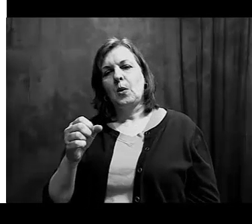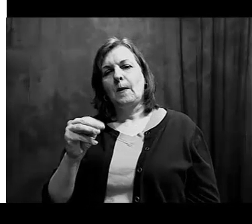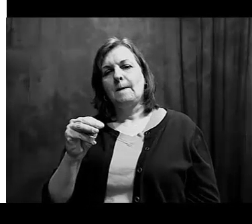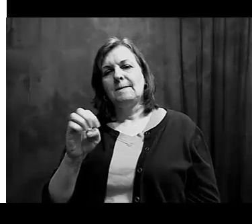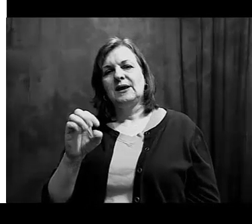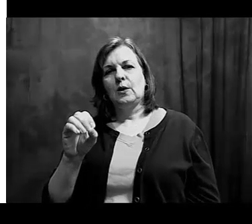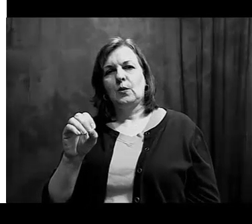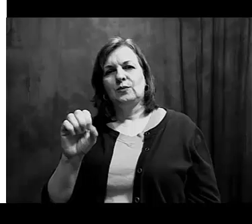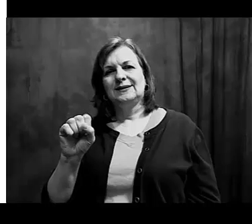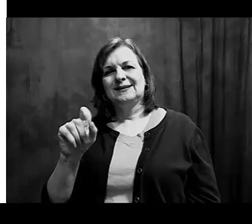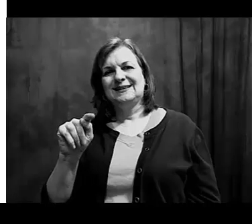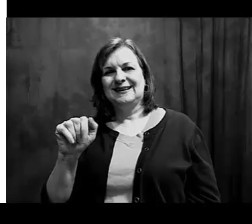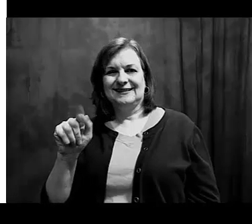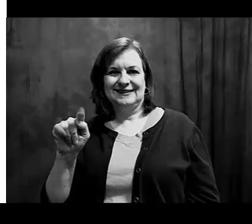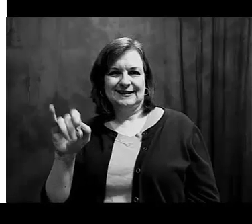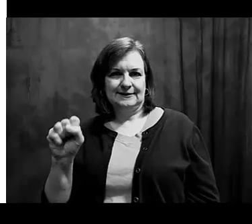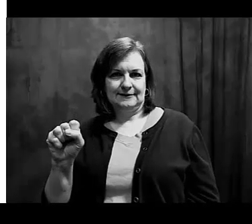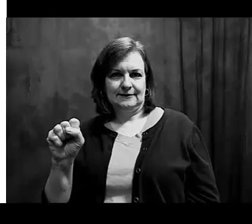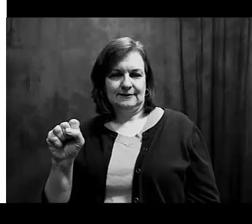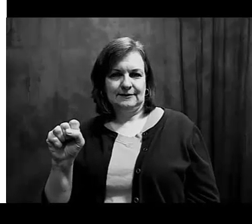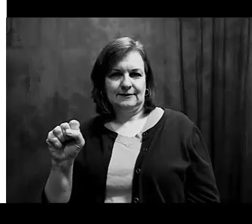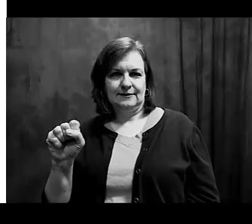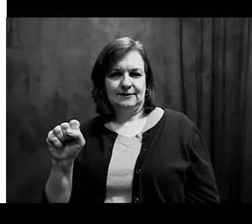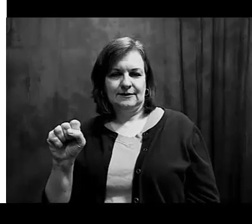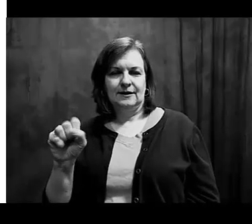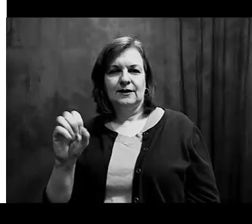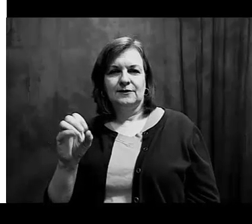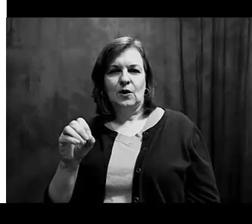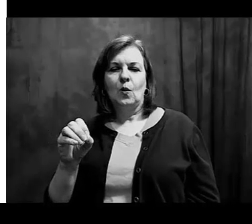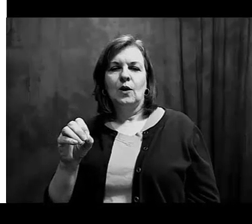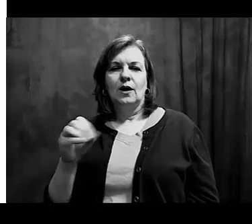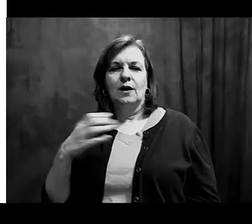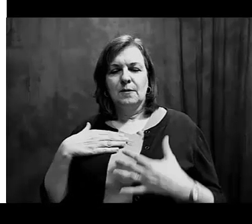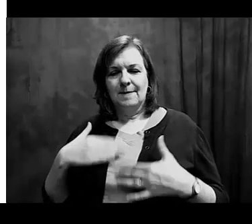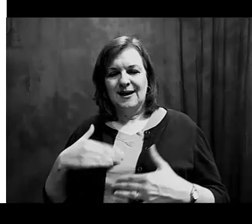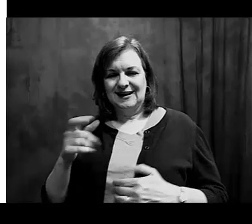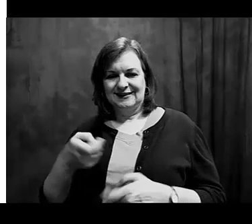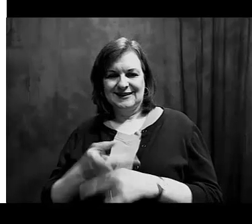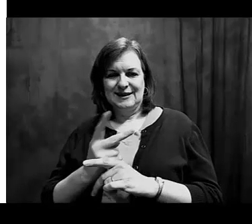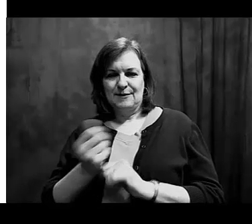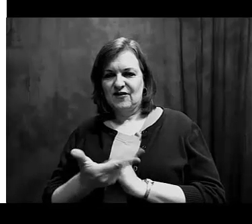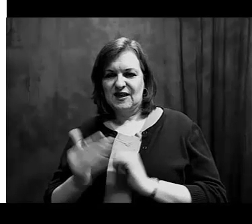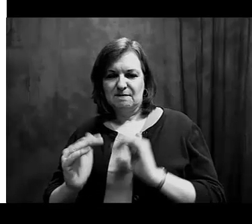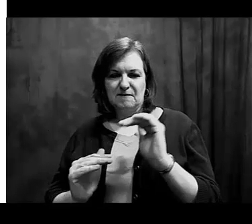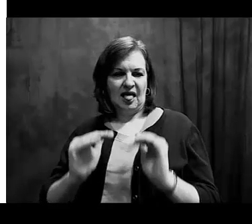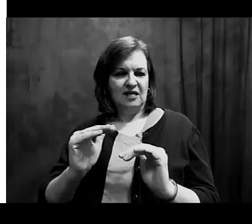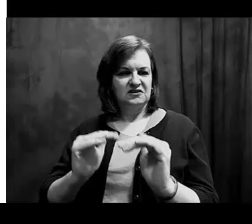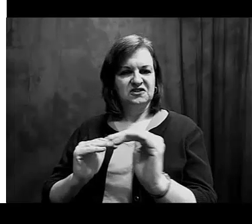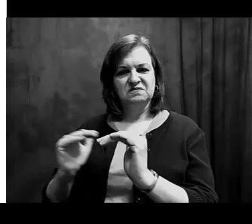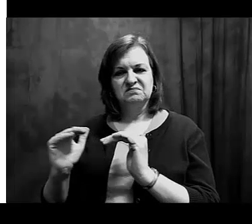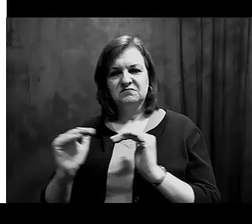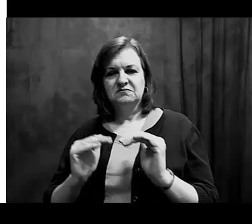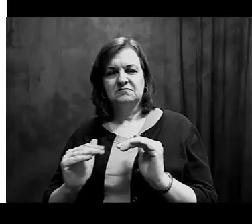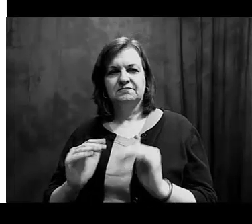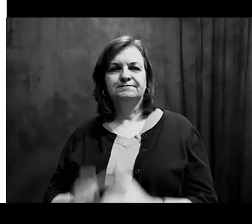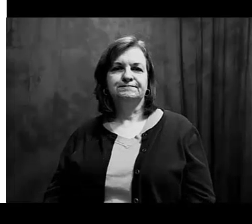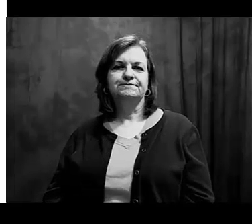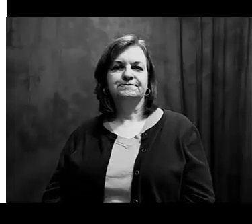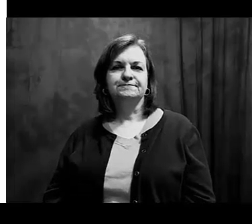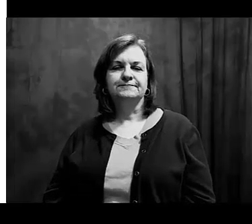When we look at autonomic or automatic, right, this is an internal environment